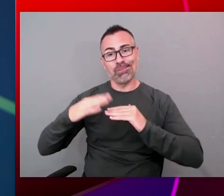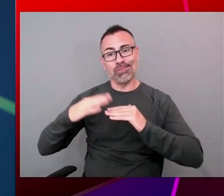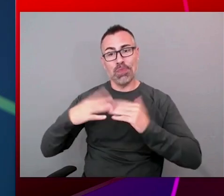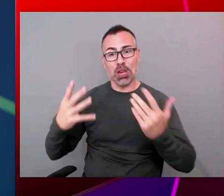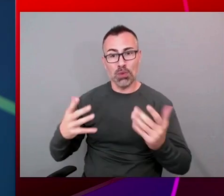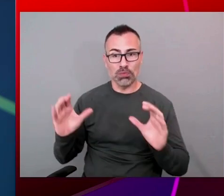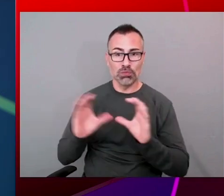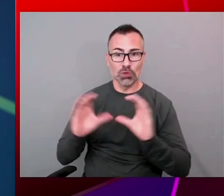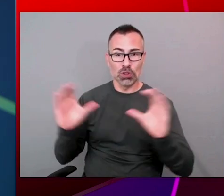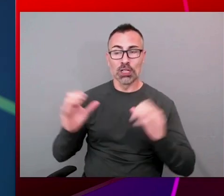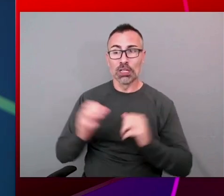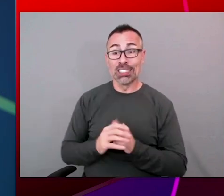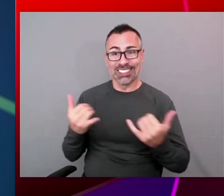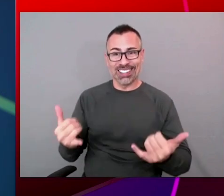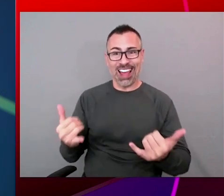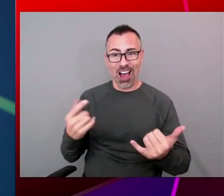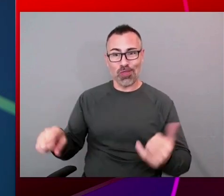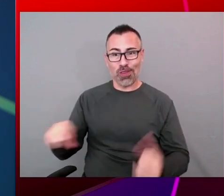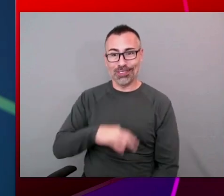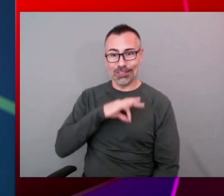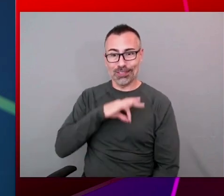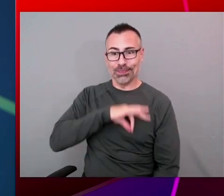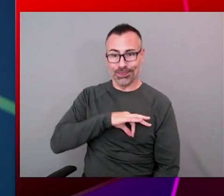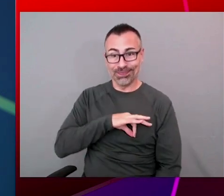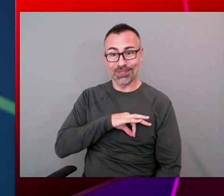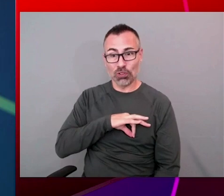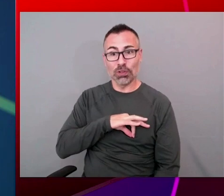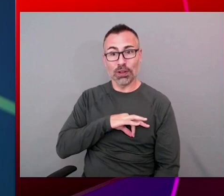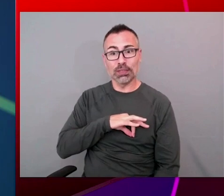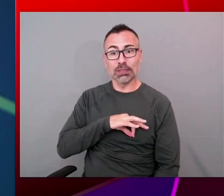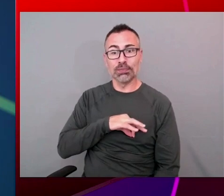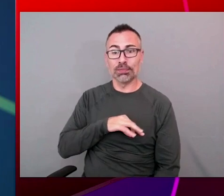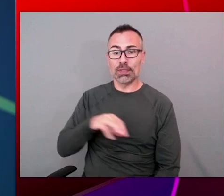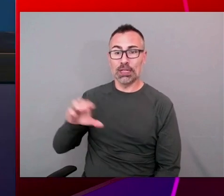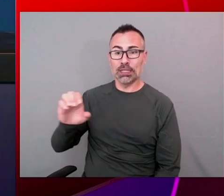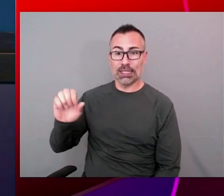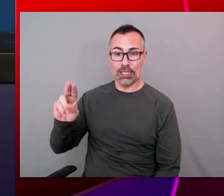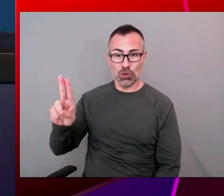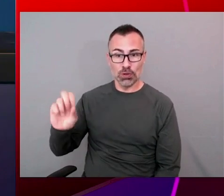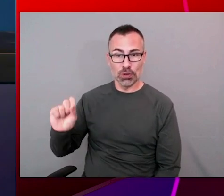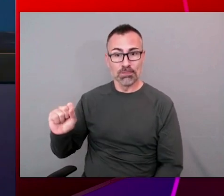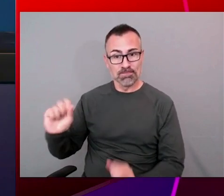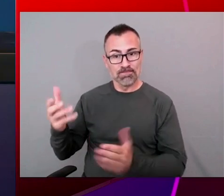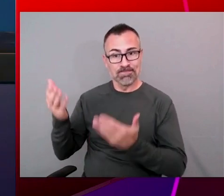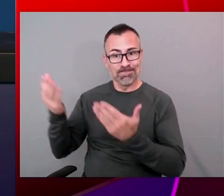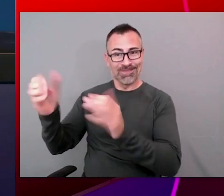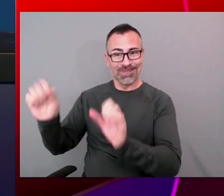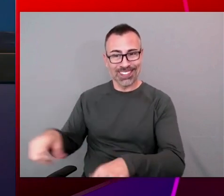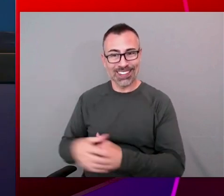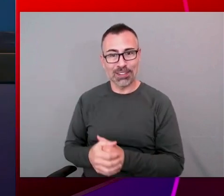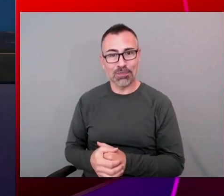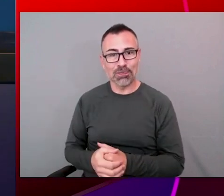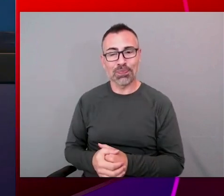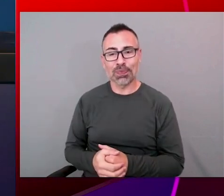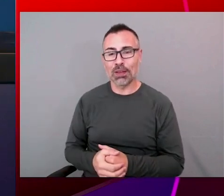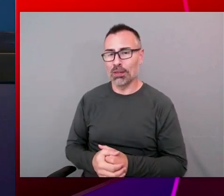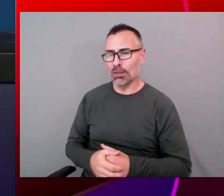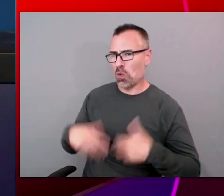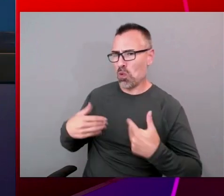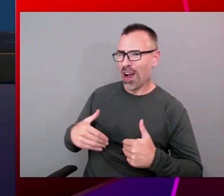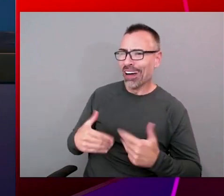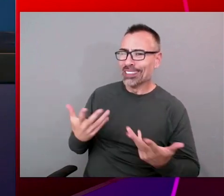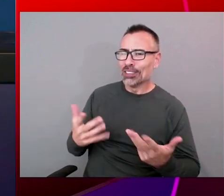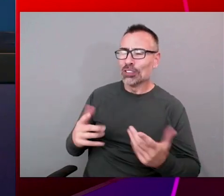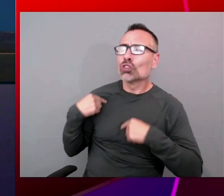issue those credits, which is another huge win for us. How has it been received by the educators? What kinds of feedback have we got?